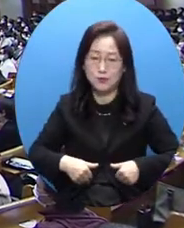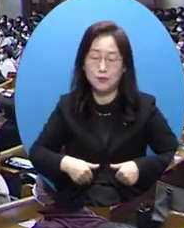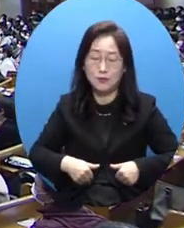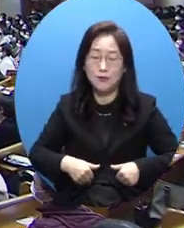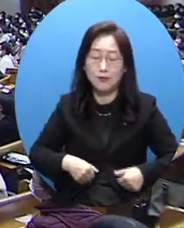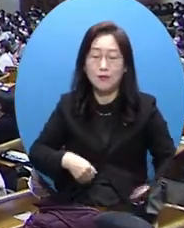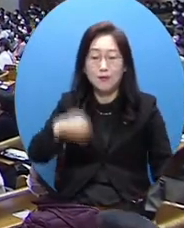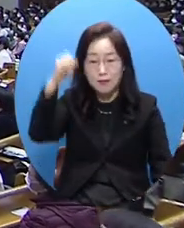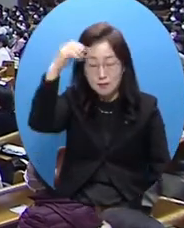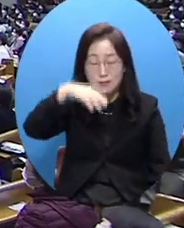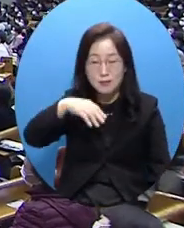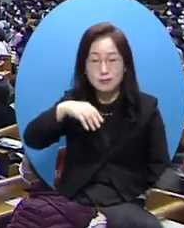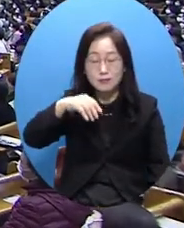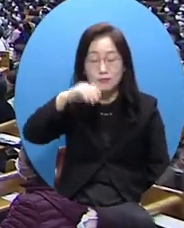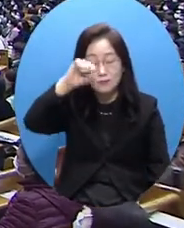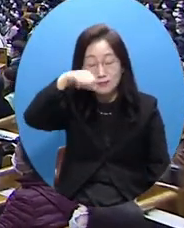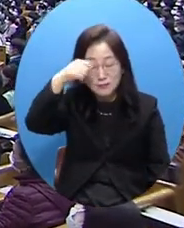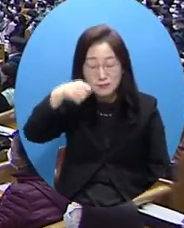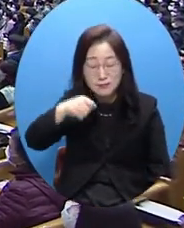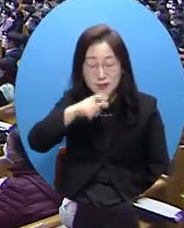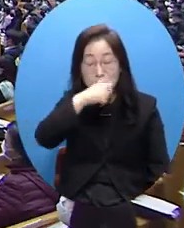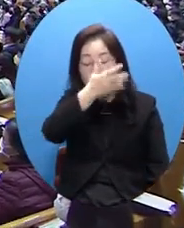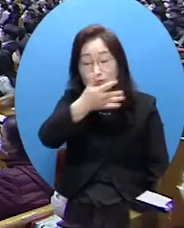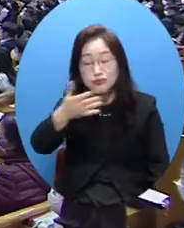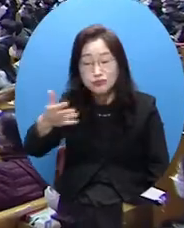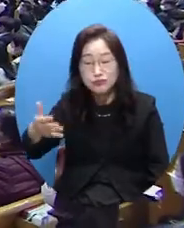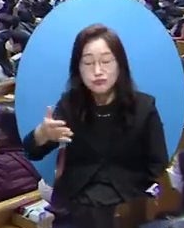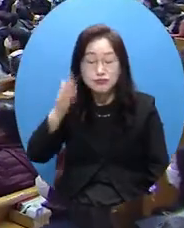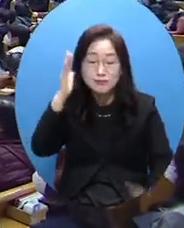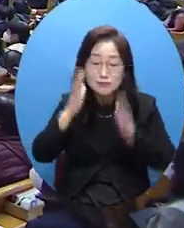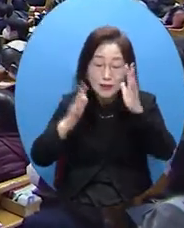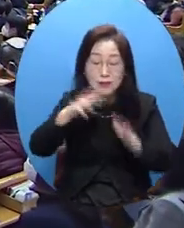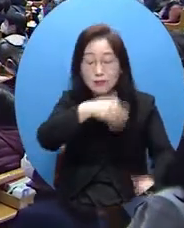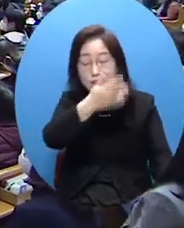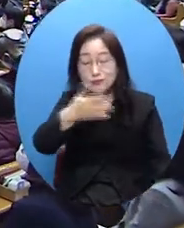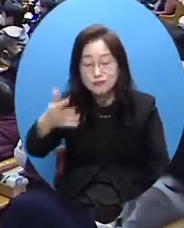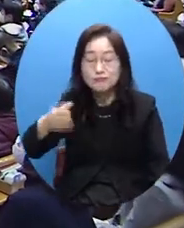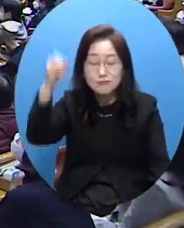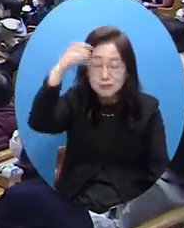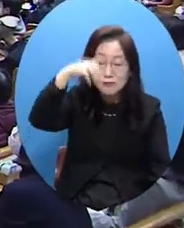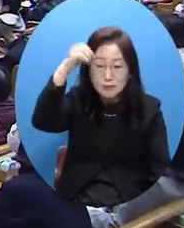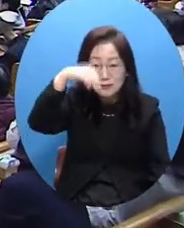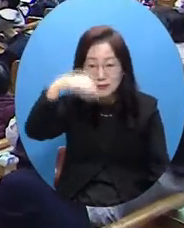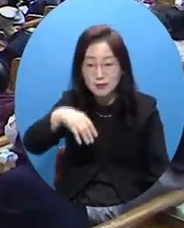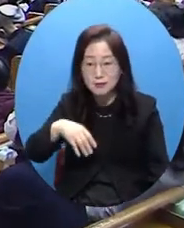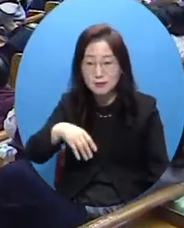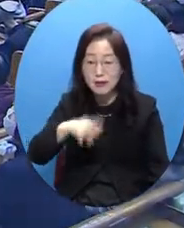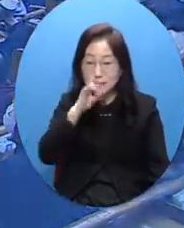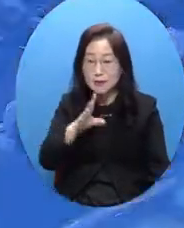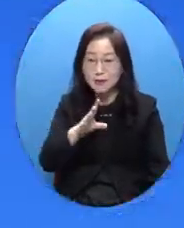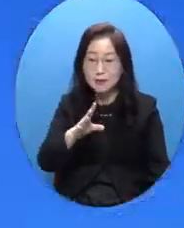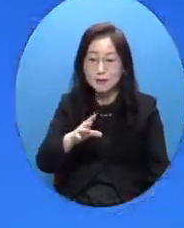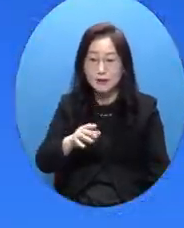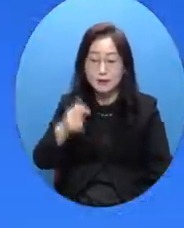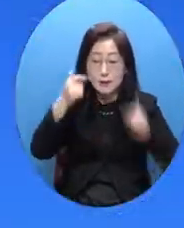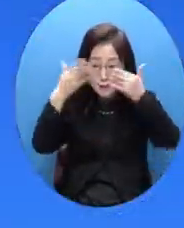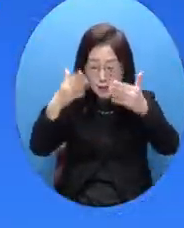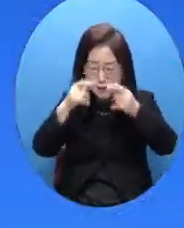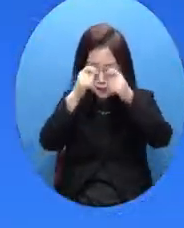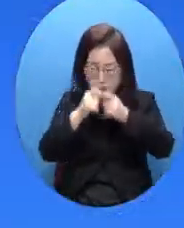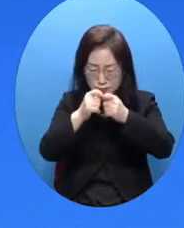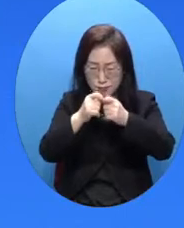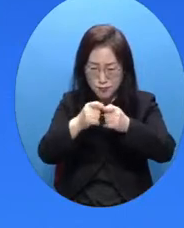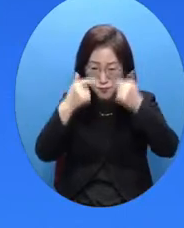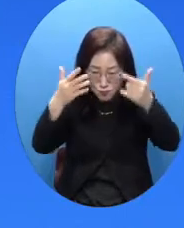clear dreams we shouldn't just dream dreams we must Embrace clear dreams we shouldn't live our life without purpose and direction